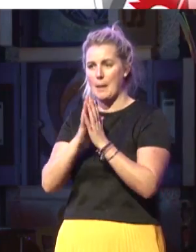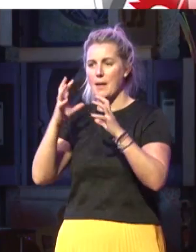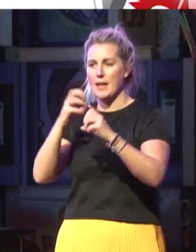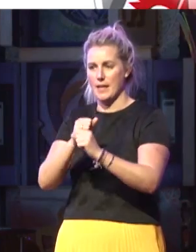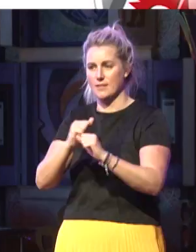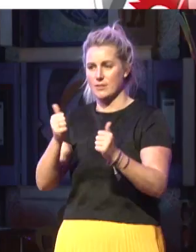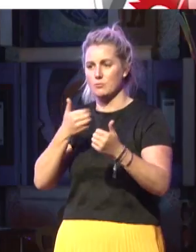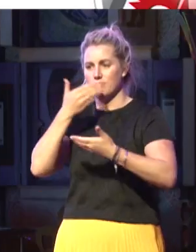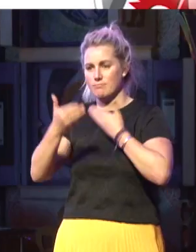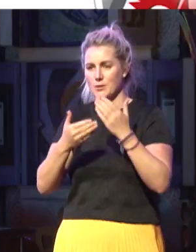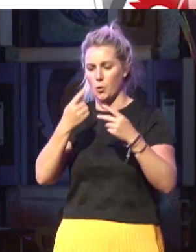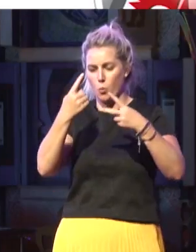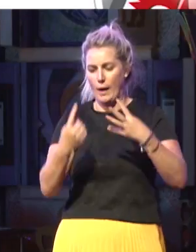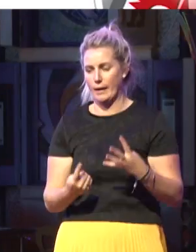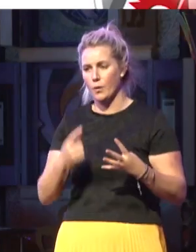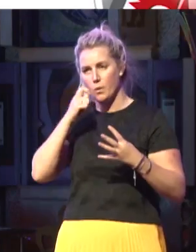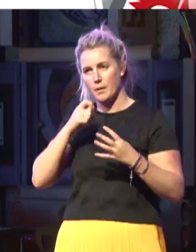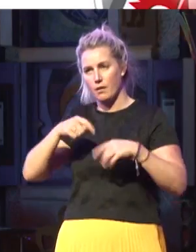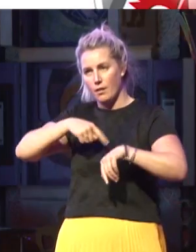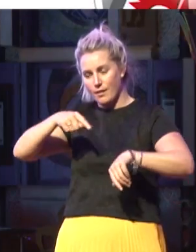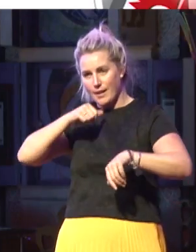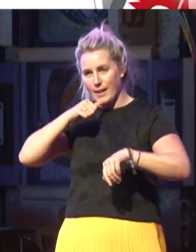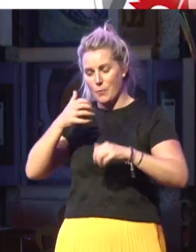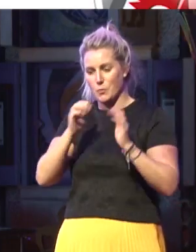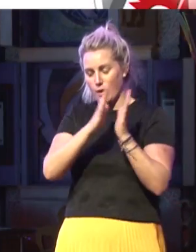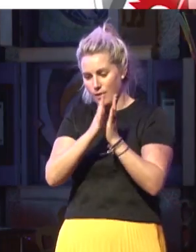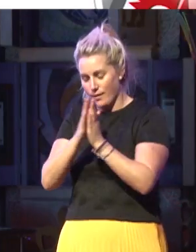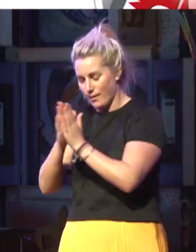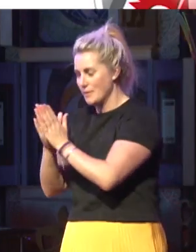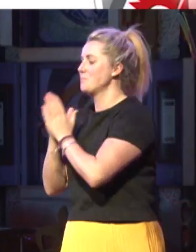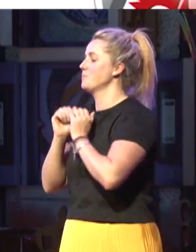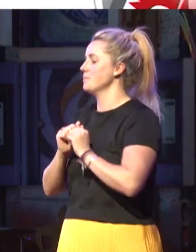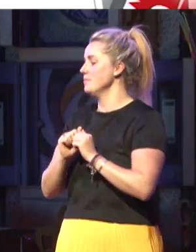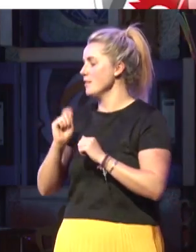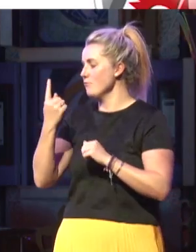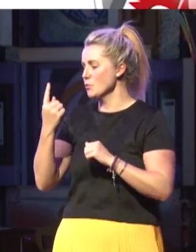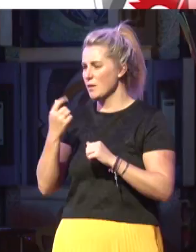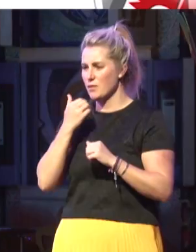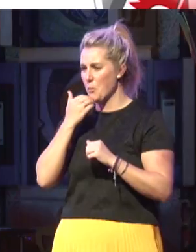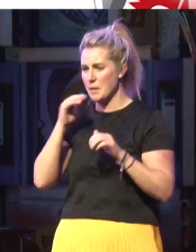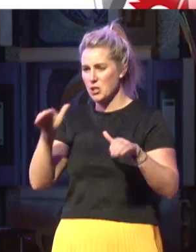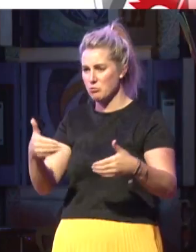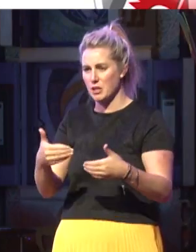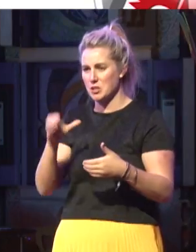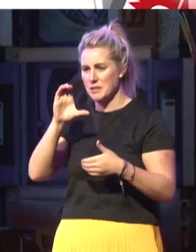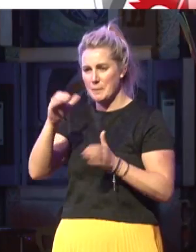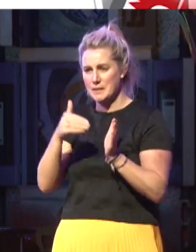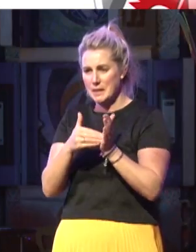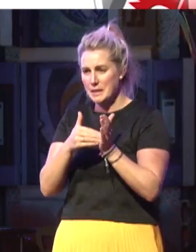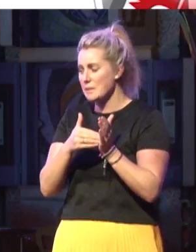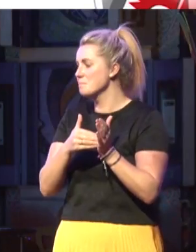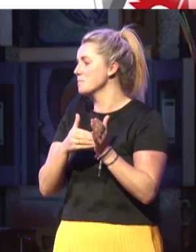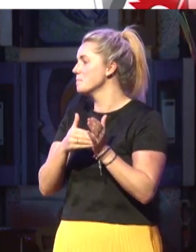6 finalists rather than everyone, so I could be here for a while otherwise. The first one needs not too much introduction. It's Clement